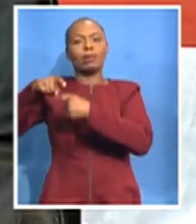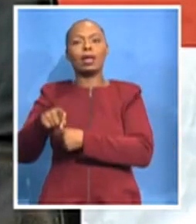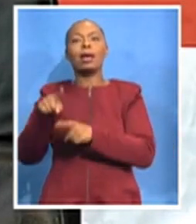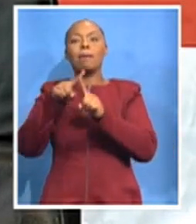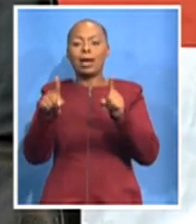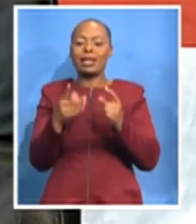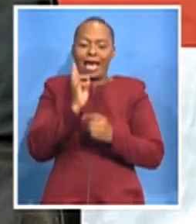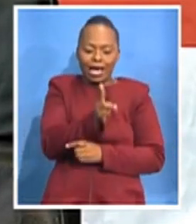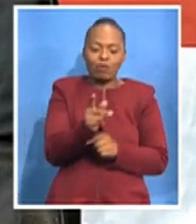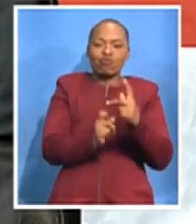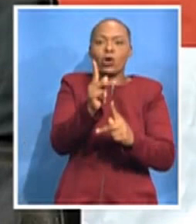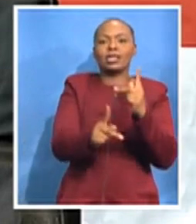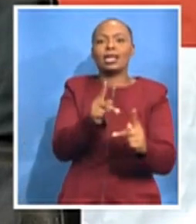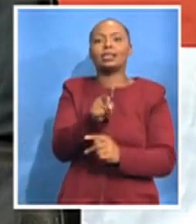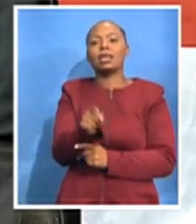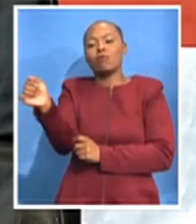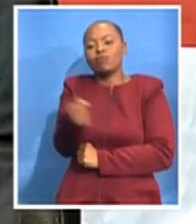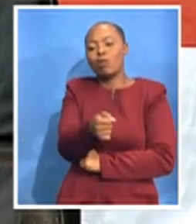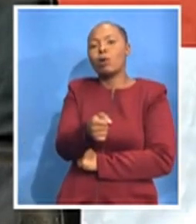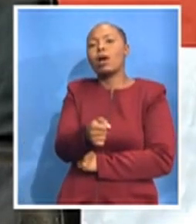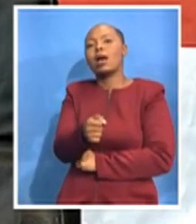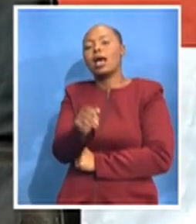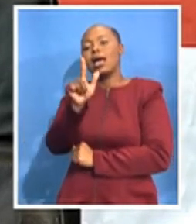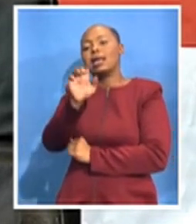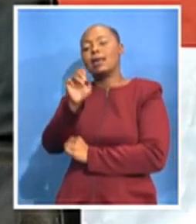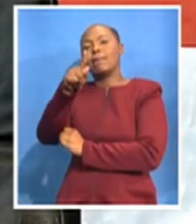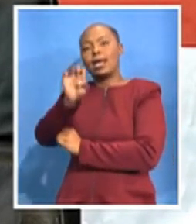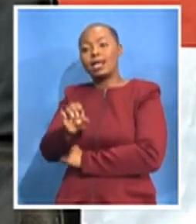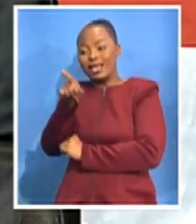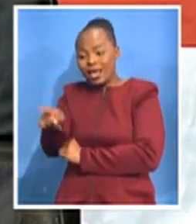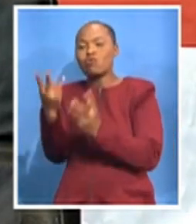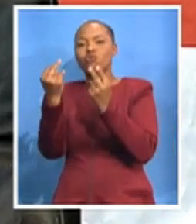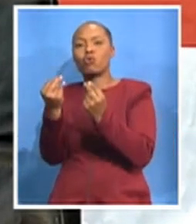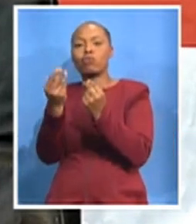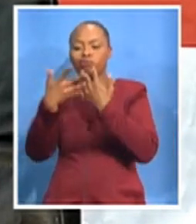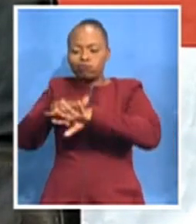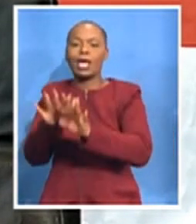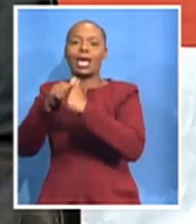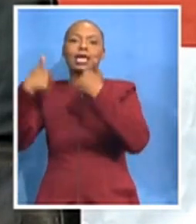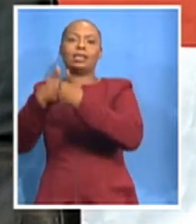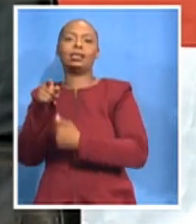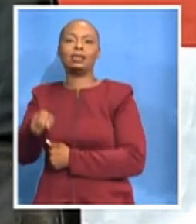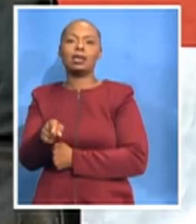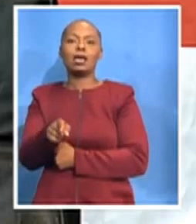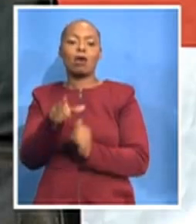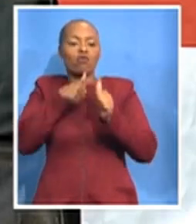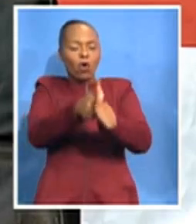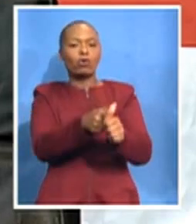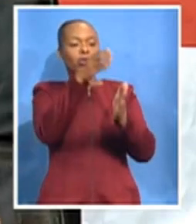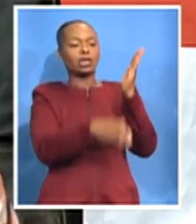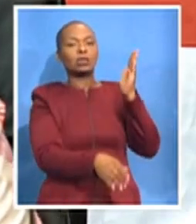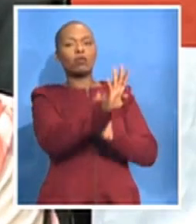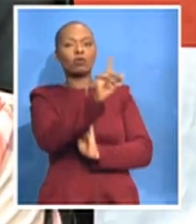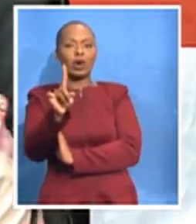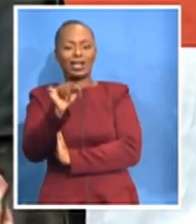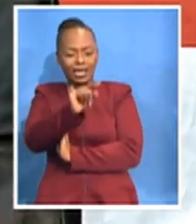the new implementing agent, and that was done in terms of Section 41 of the Water Services Act.